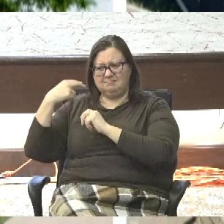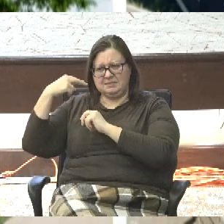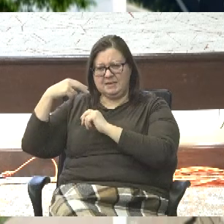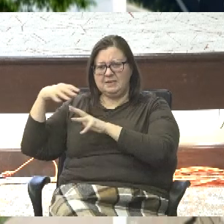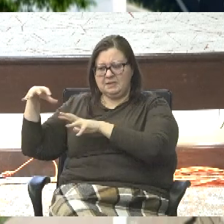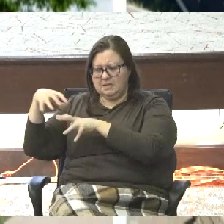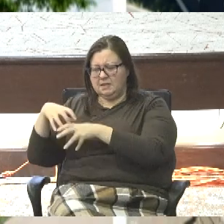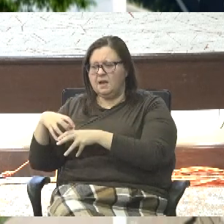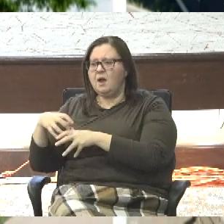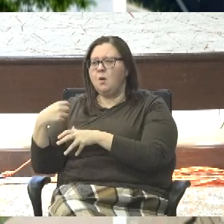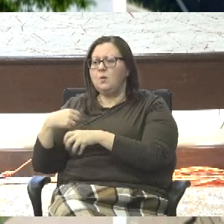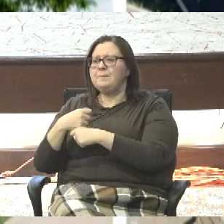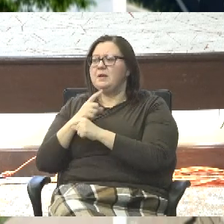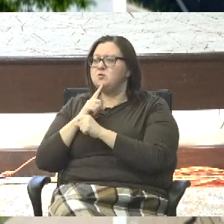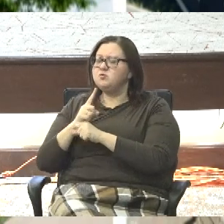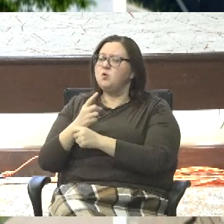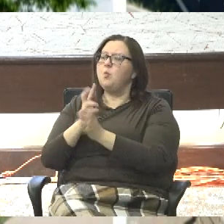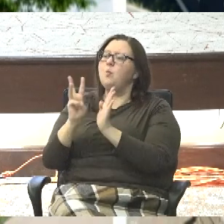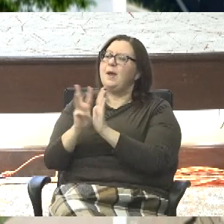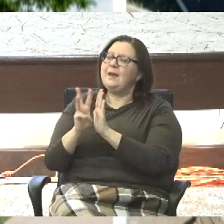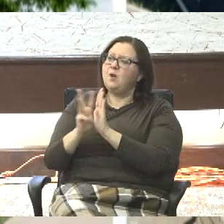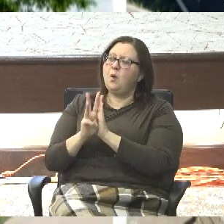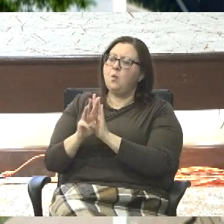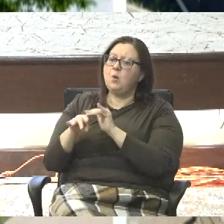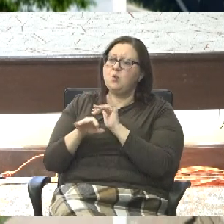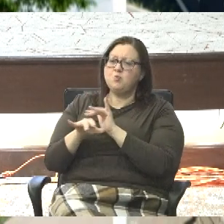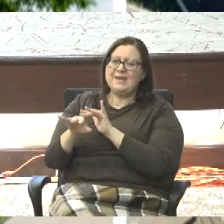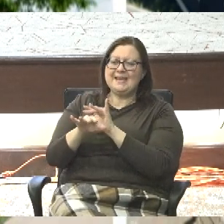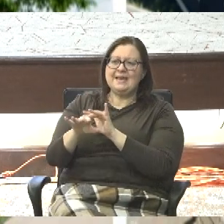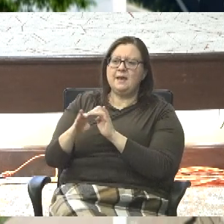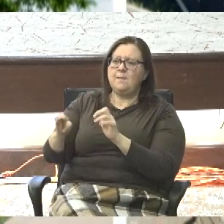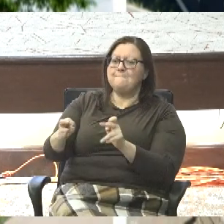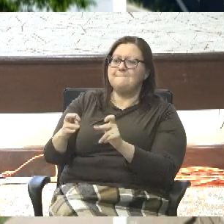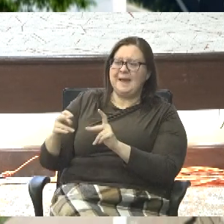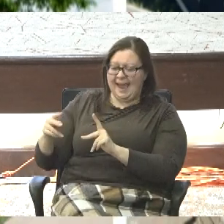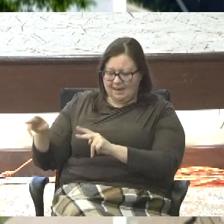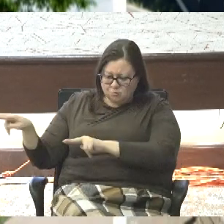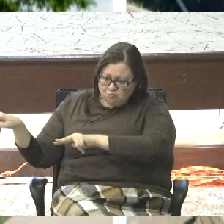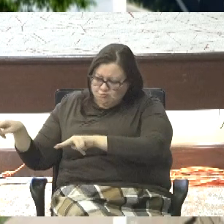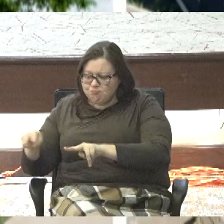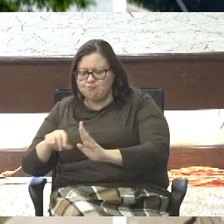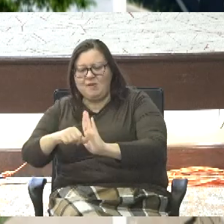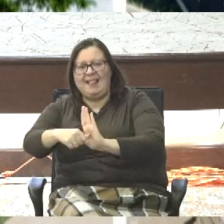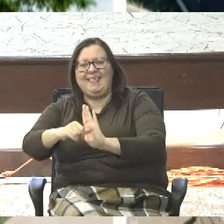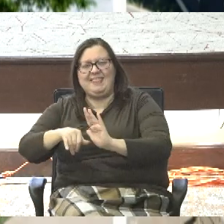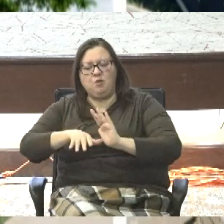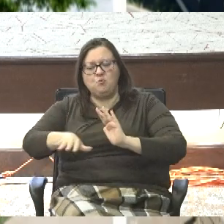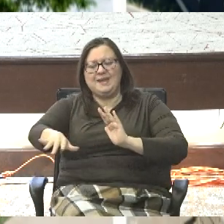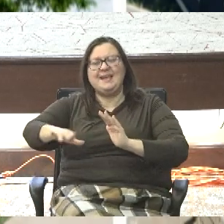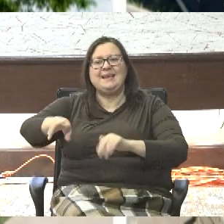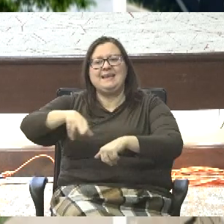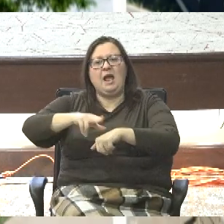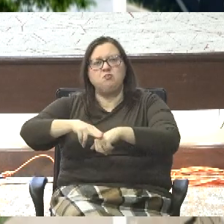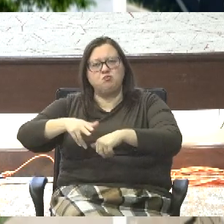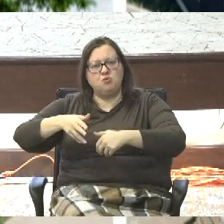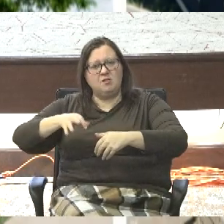to bring Waco Creek back into this area as a natural feature. So plenty of opportunities when you're looking at a park of